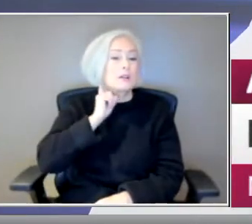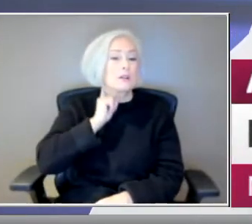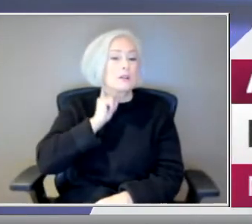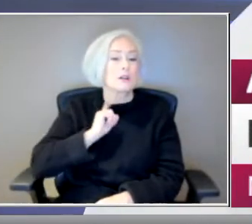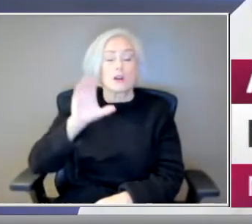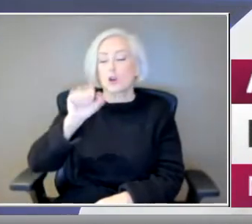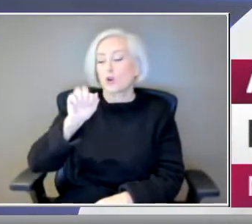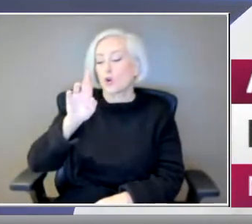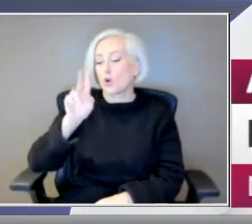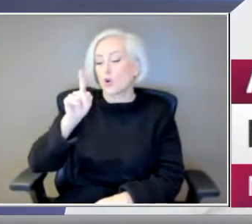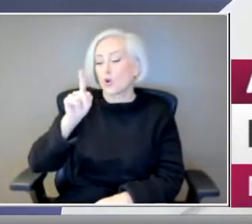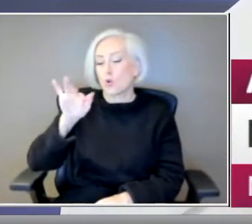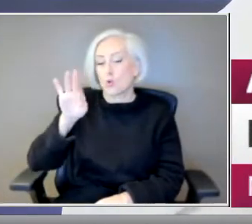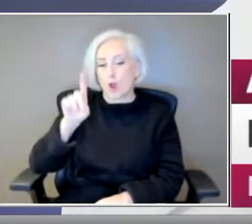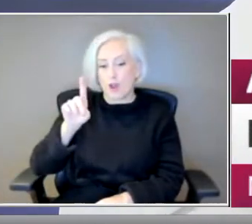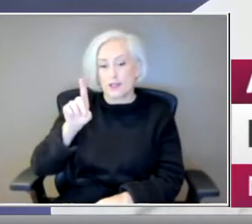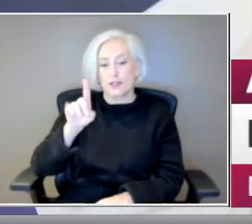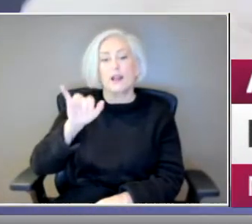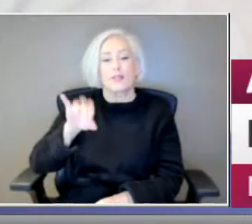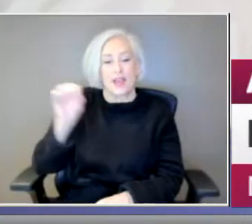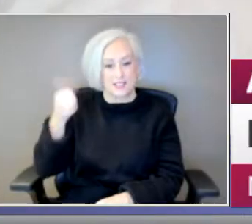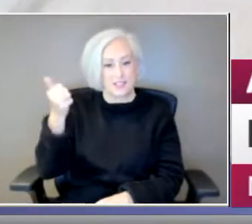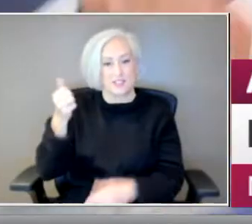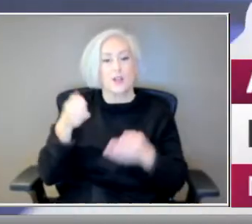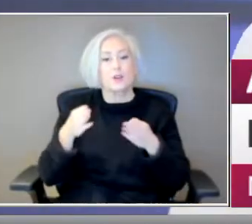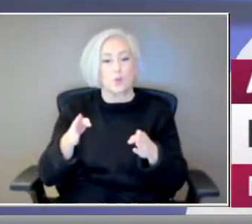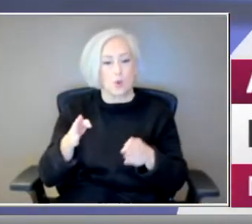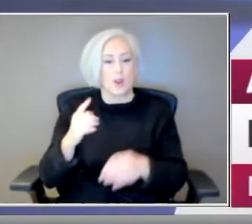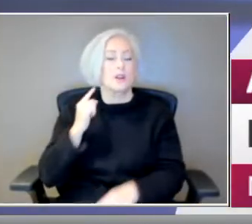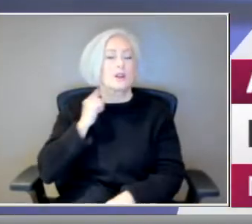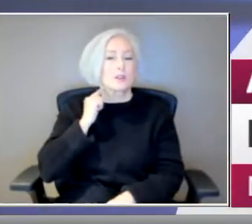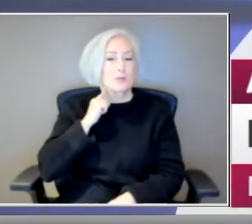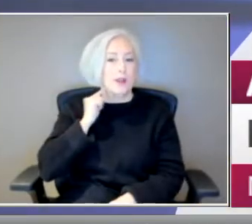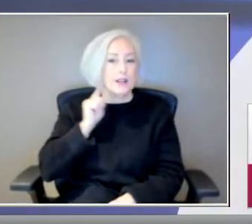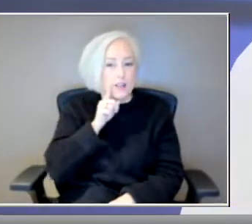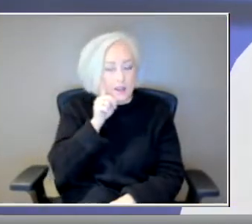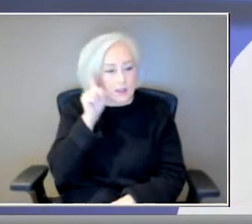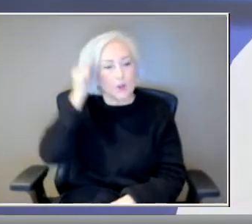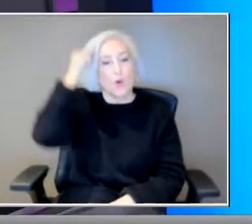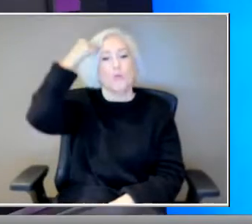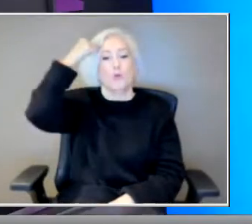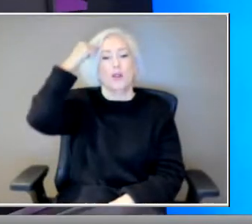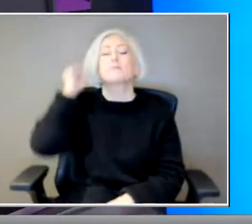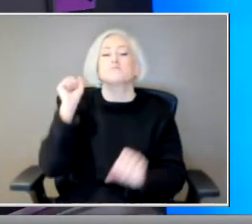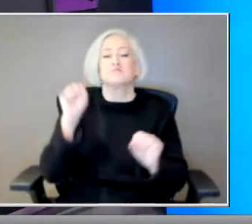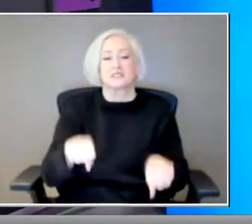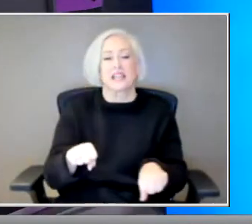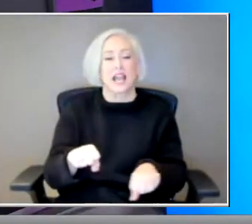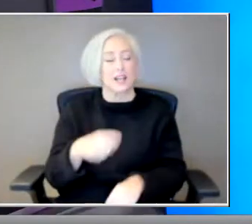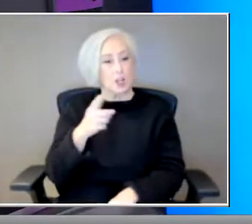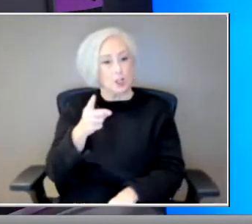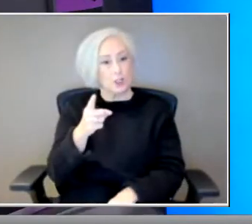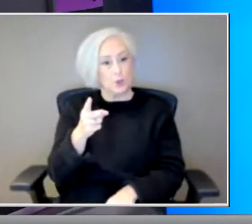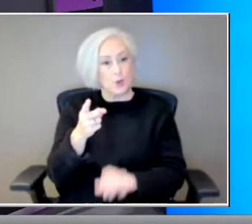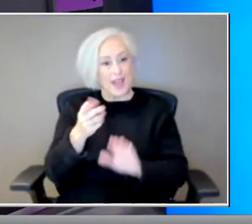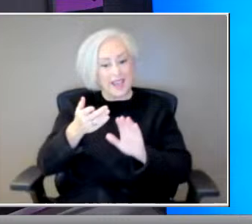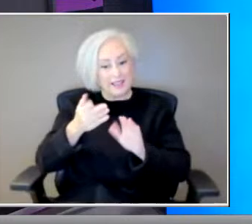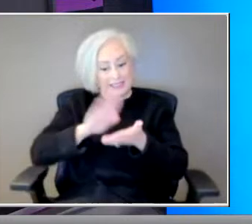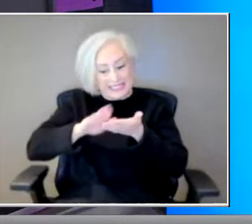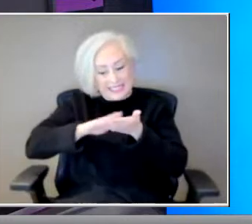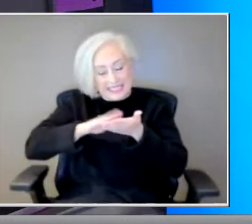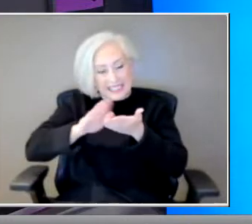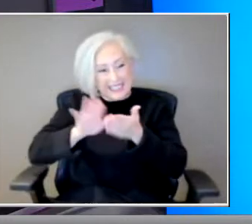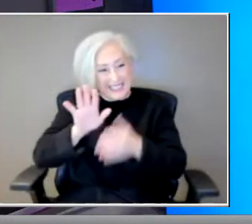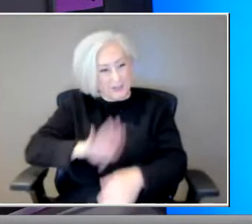that's also another source where clot or plaque can break off, go into the brain. And that's what you had cleaned out when Yeah. you were in your 40s, 41,